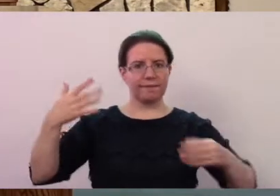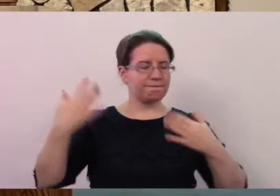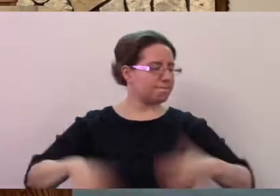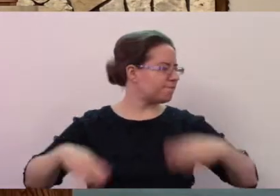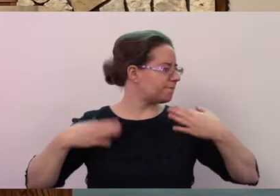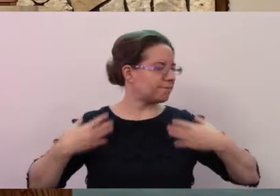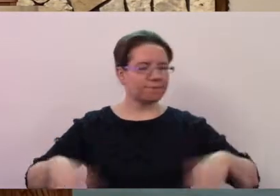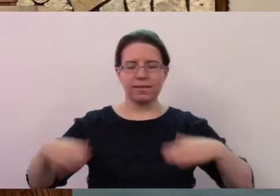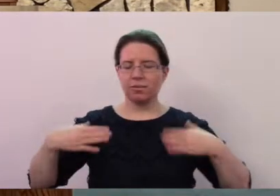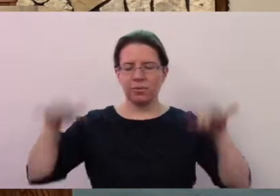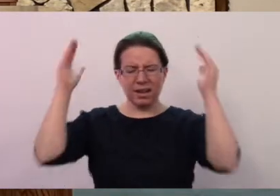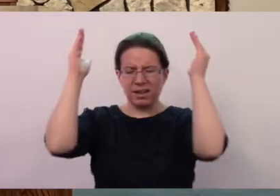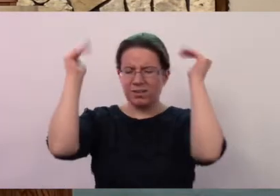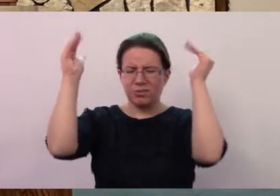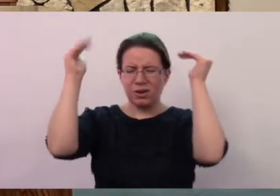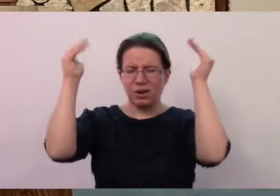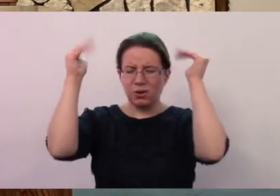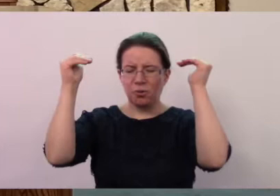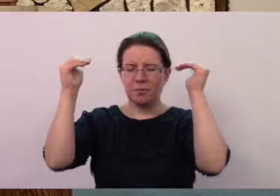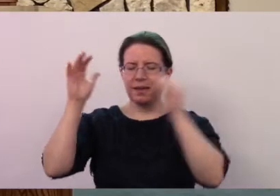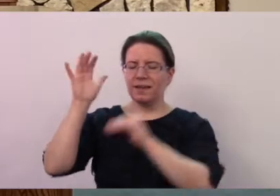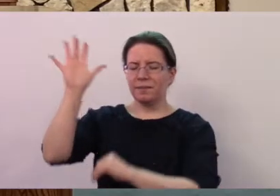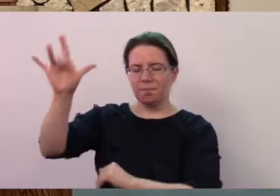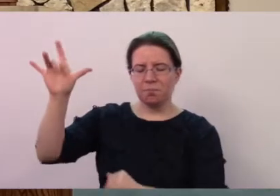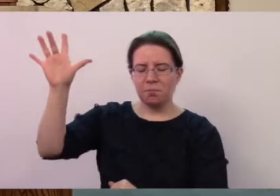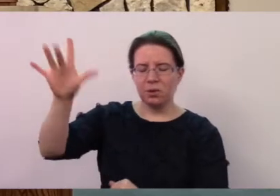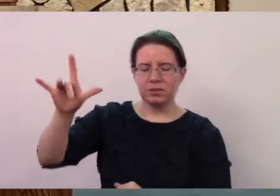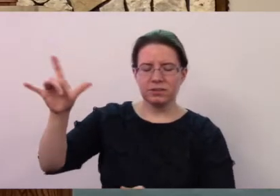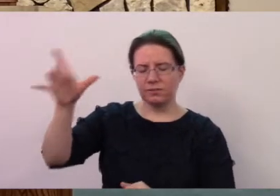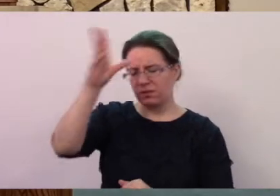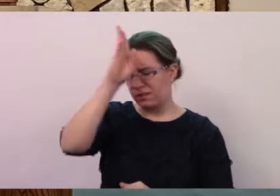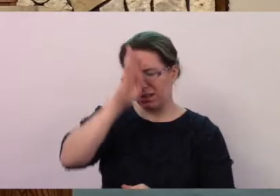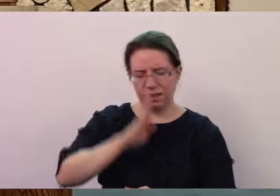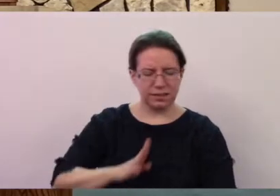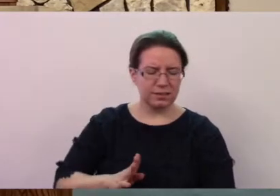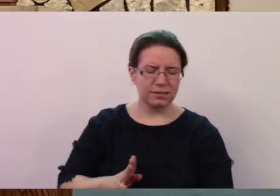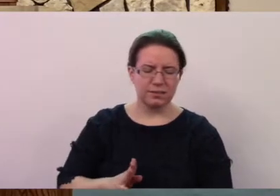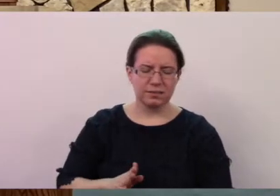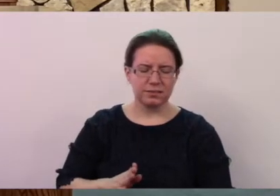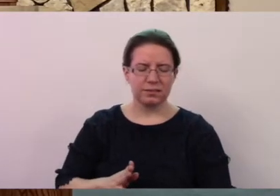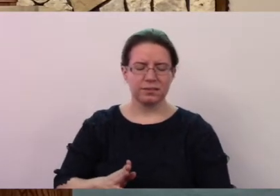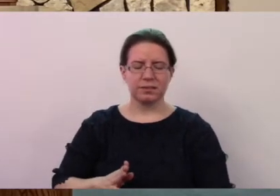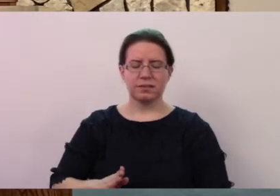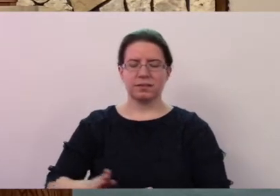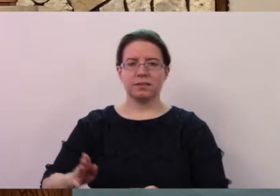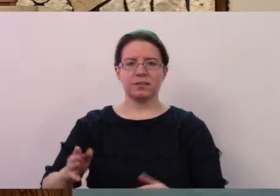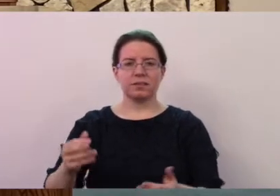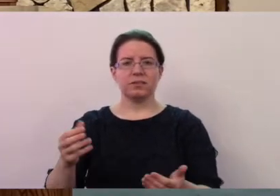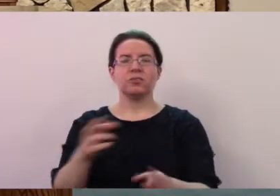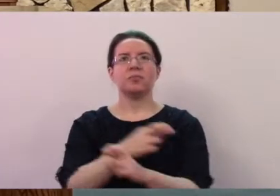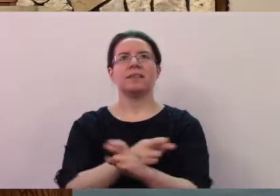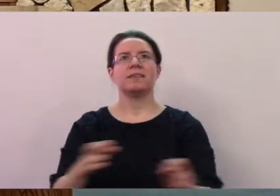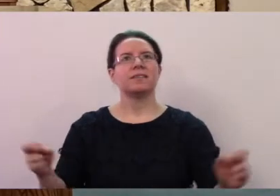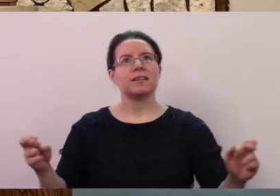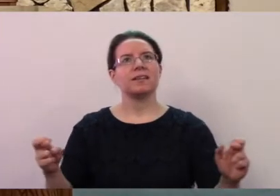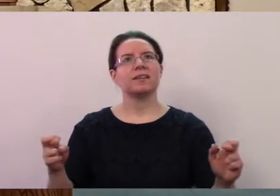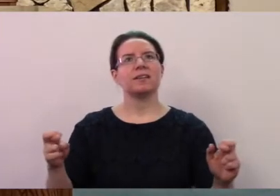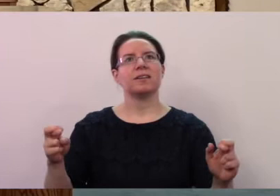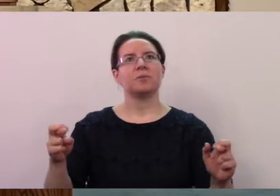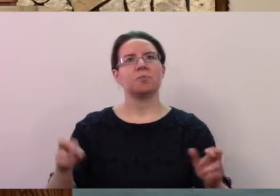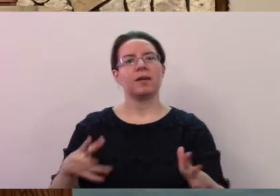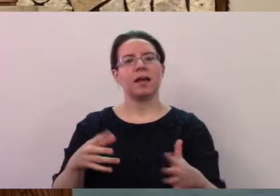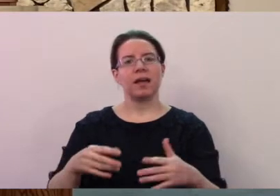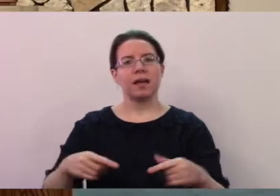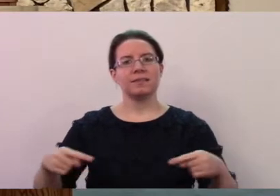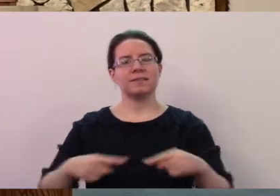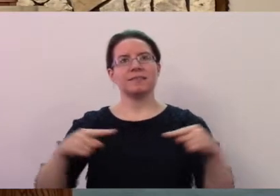hope. What a merciful God would do to redeem fallen mankind. Amen. Amen. It's